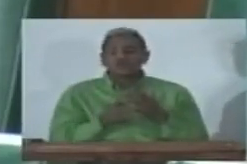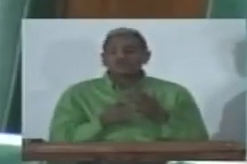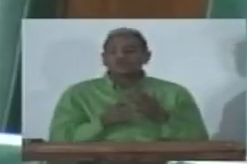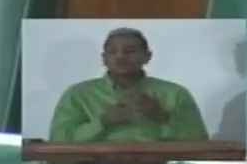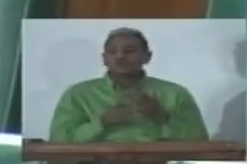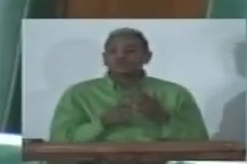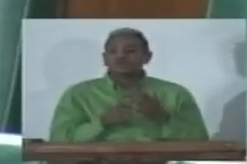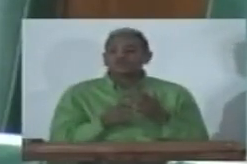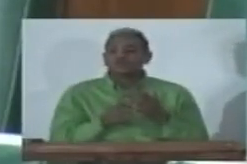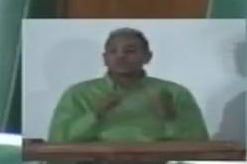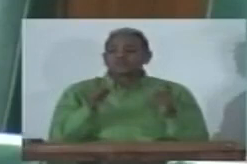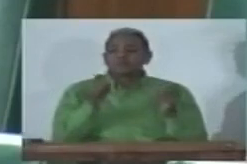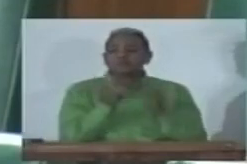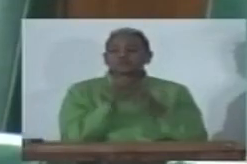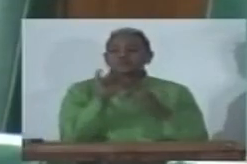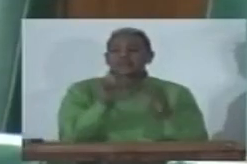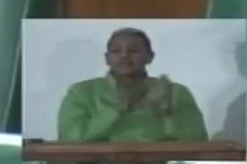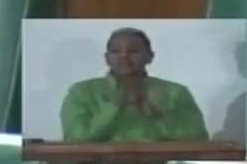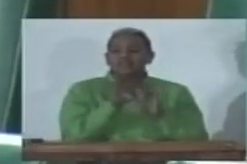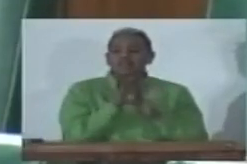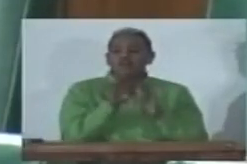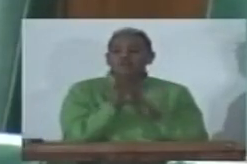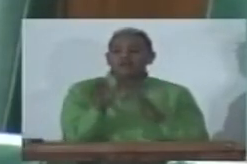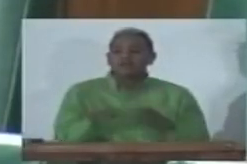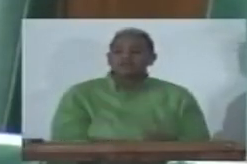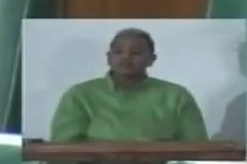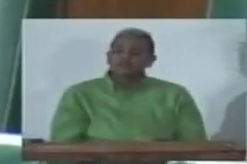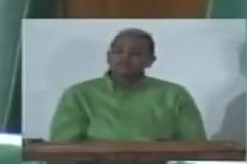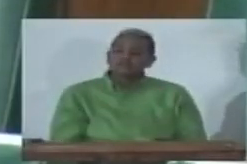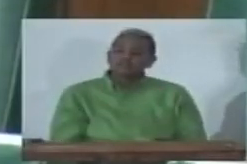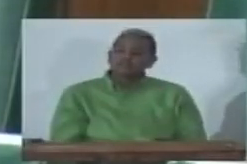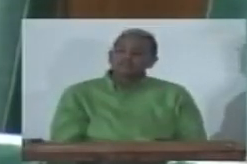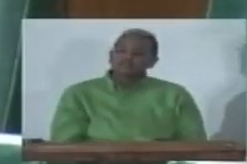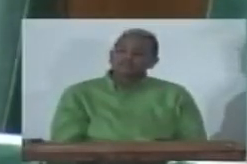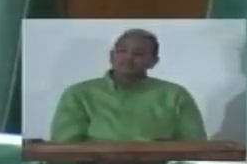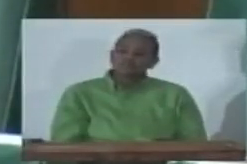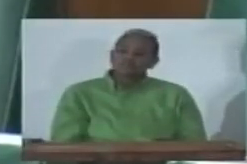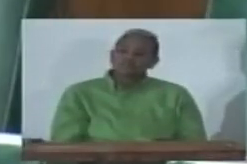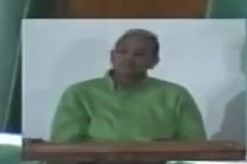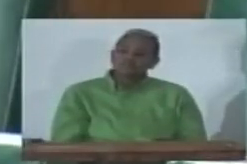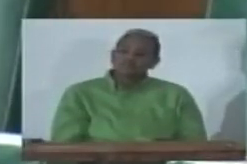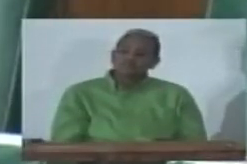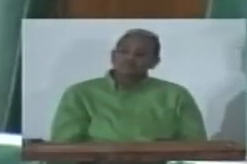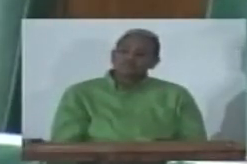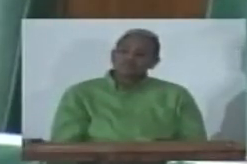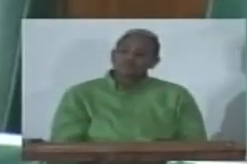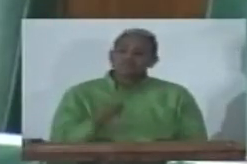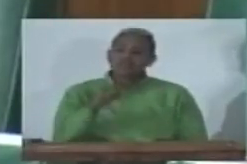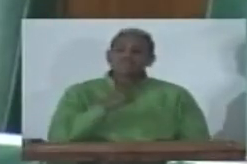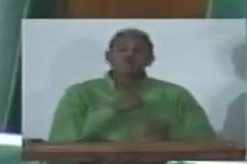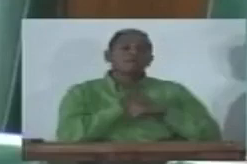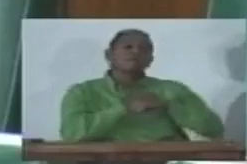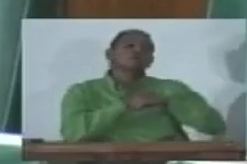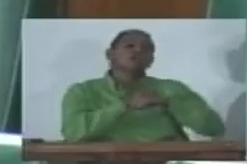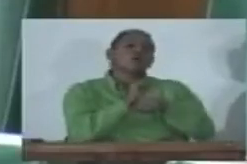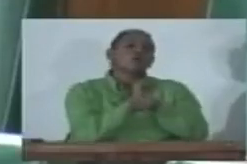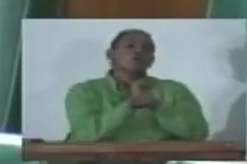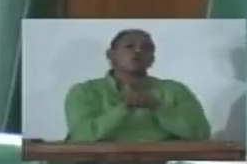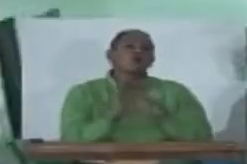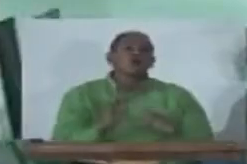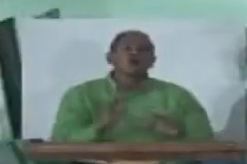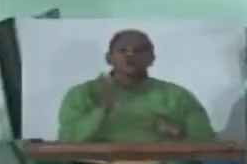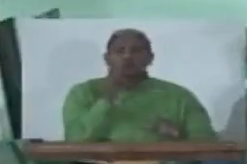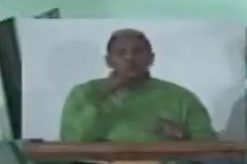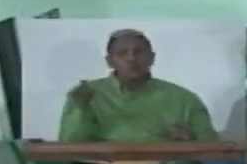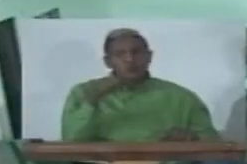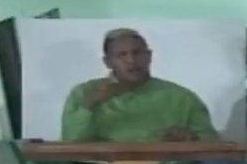that development. But, Mr. President, you have to protect workers who are